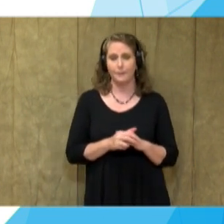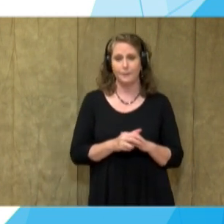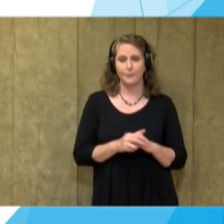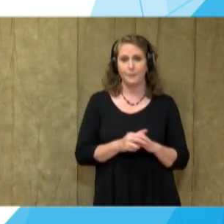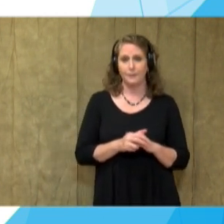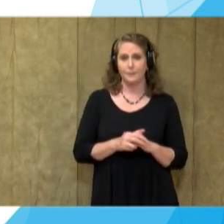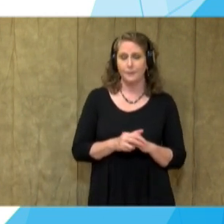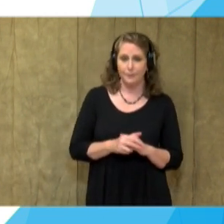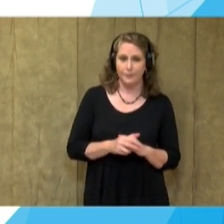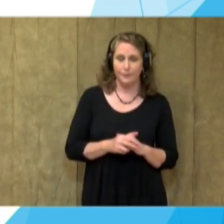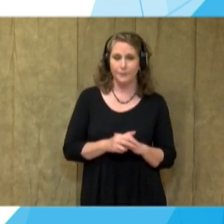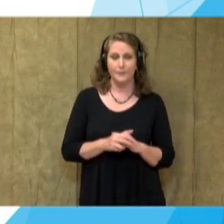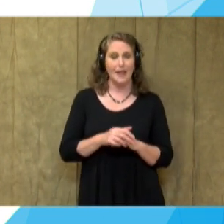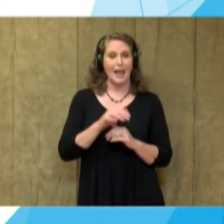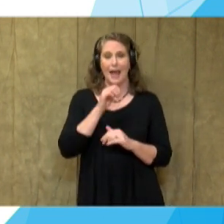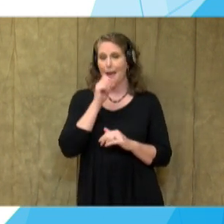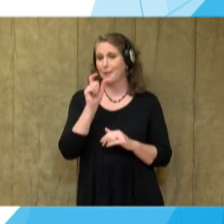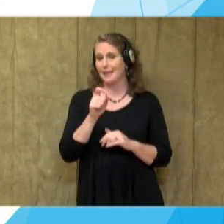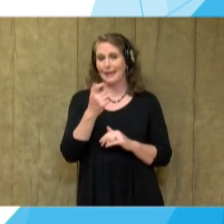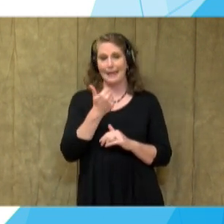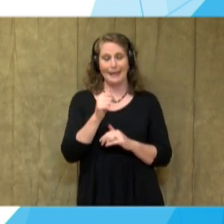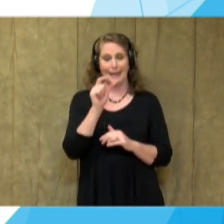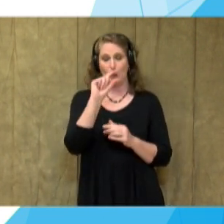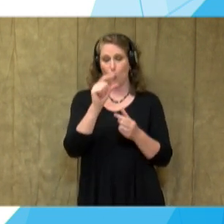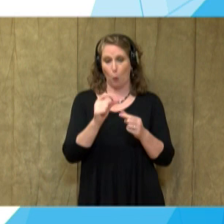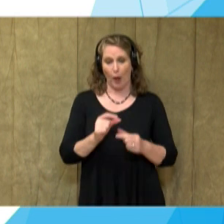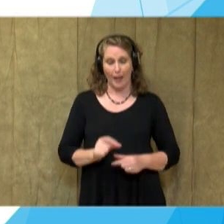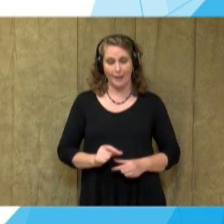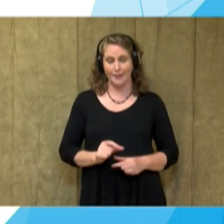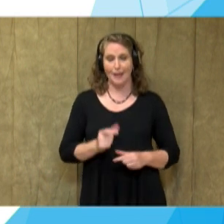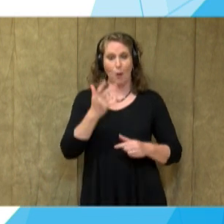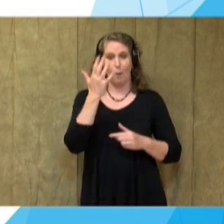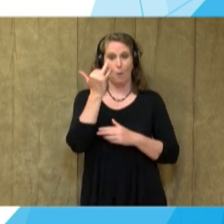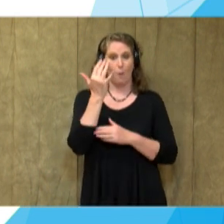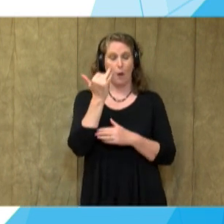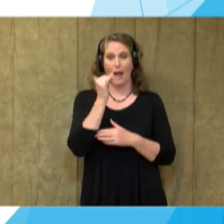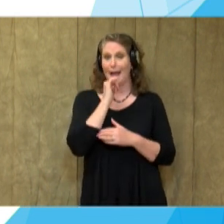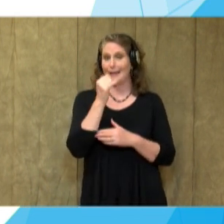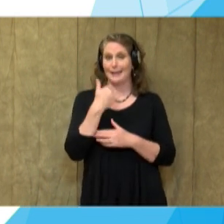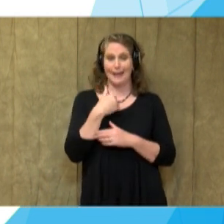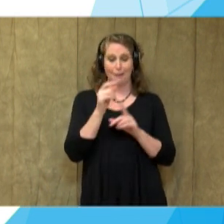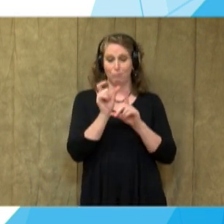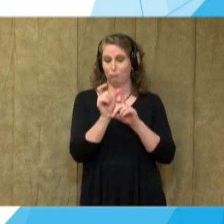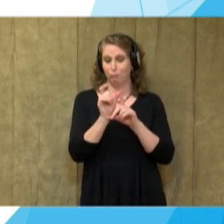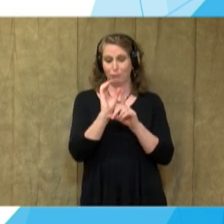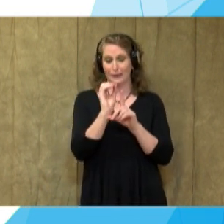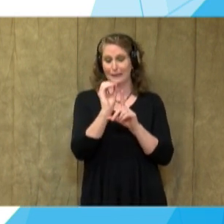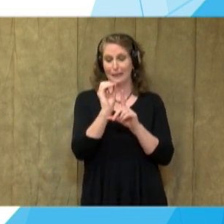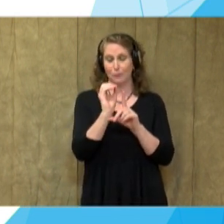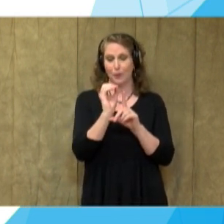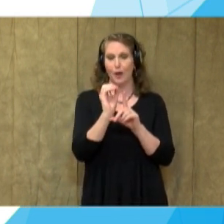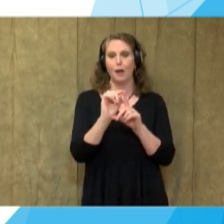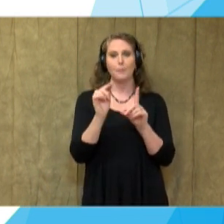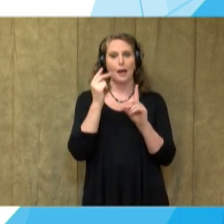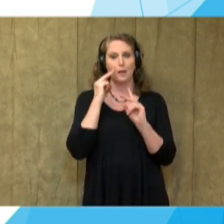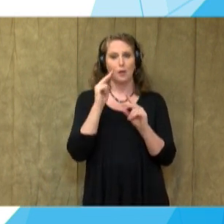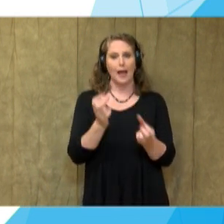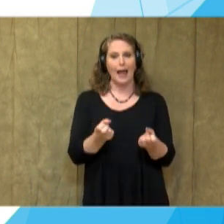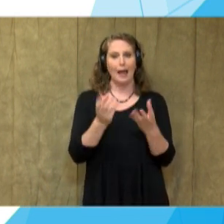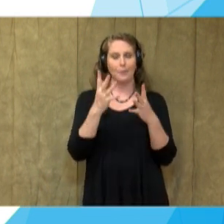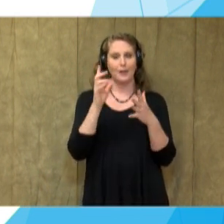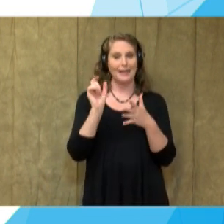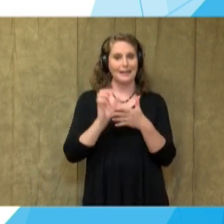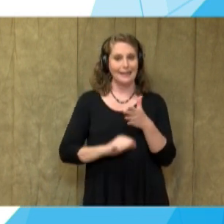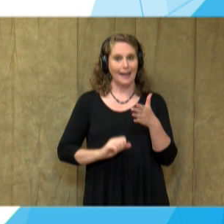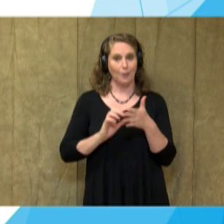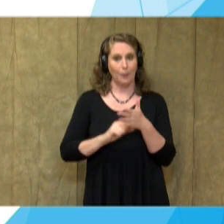Thank you. All right, so I'm not going to need any ones because I did not have any ones yet. But let's look at how many we need to